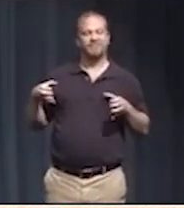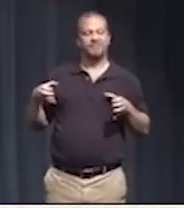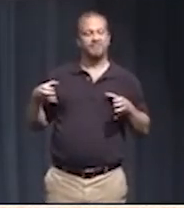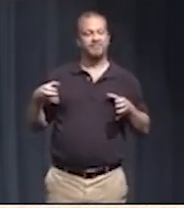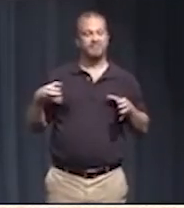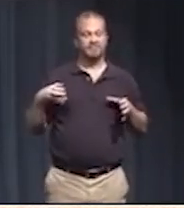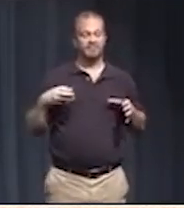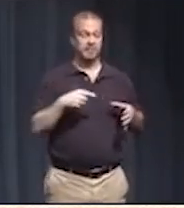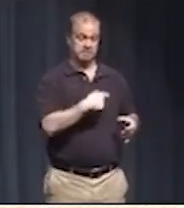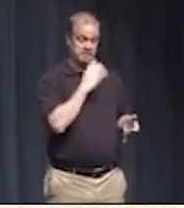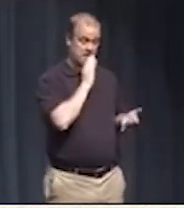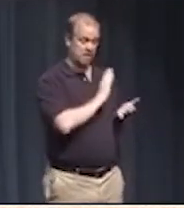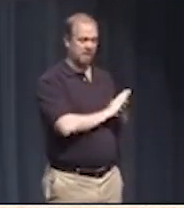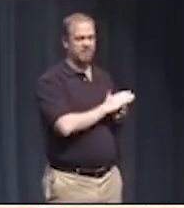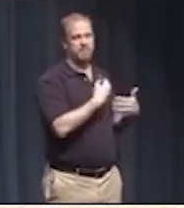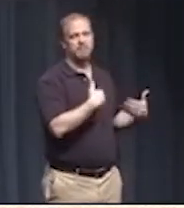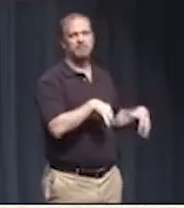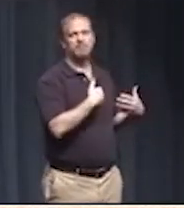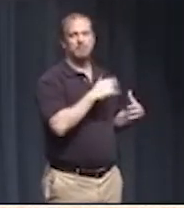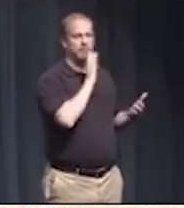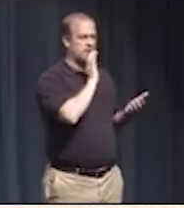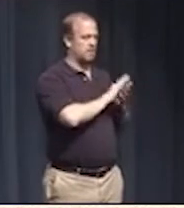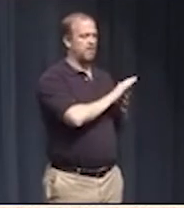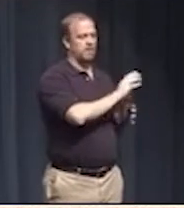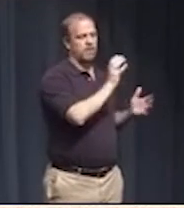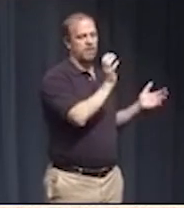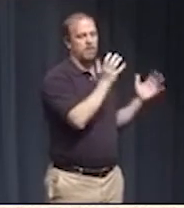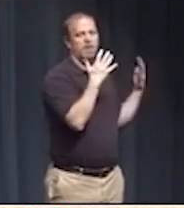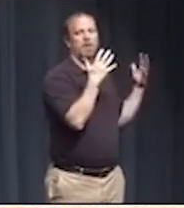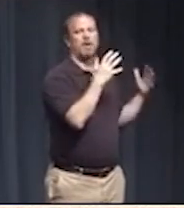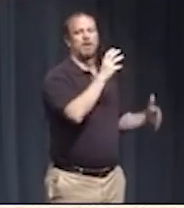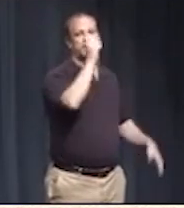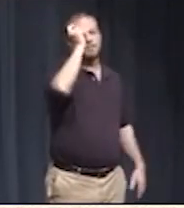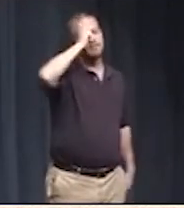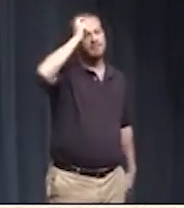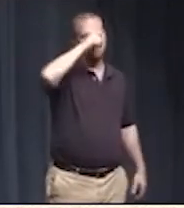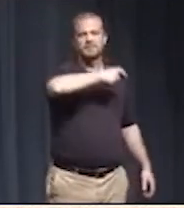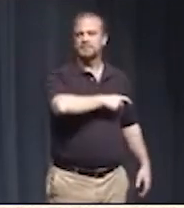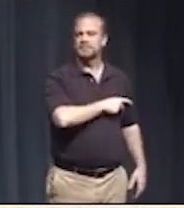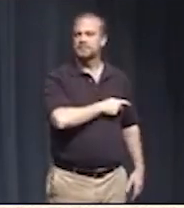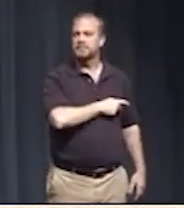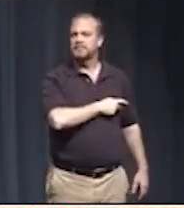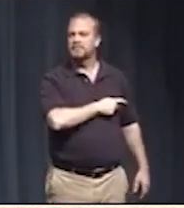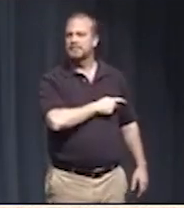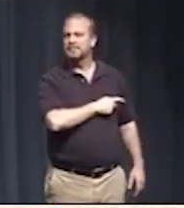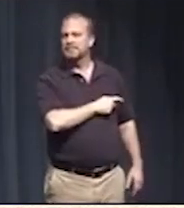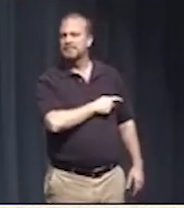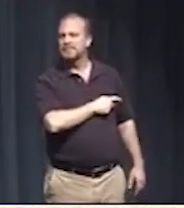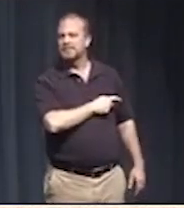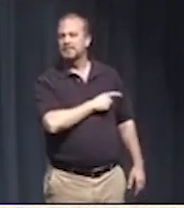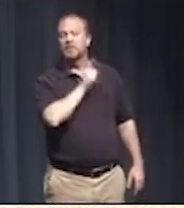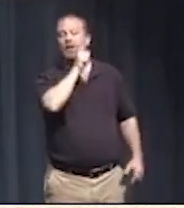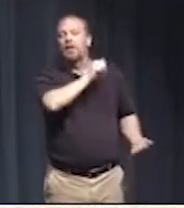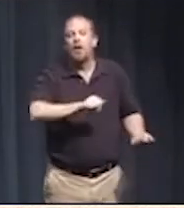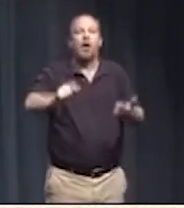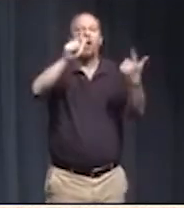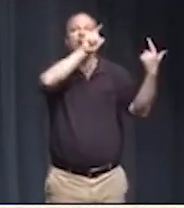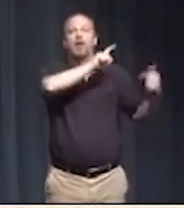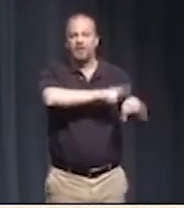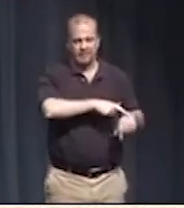wife a lot of credit. She's a wise woman at times. Most of the time. All the time.